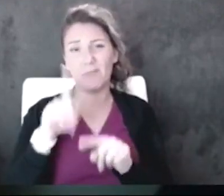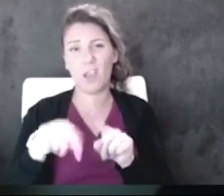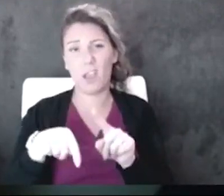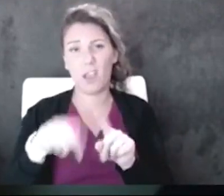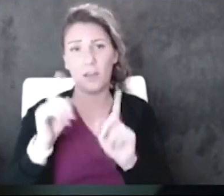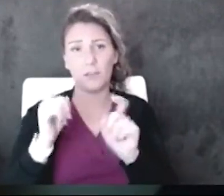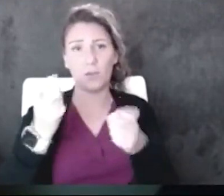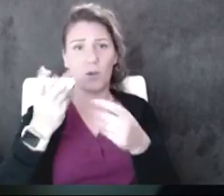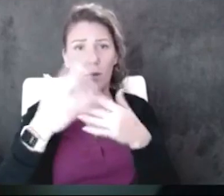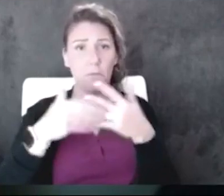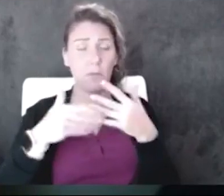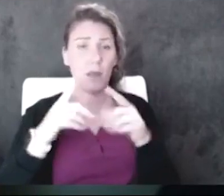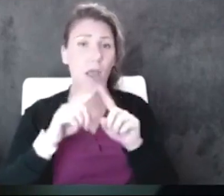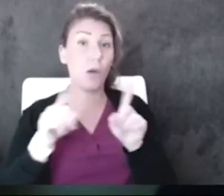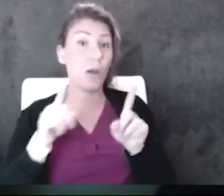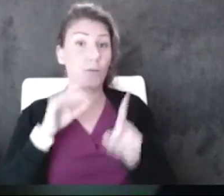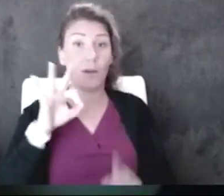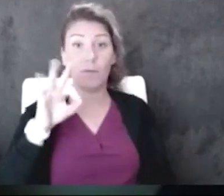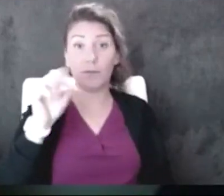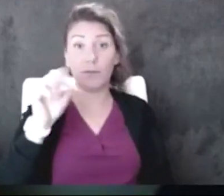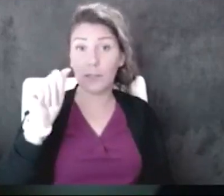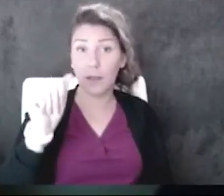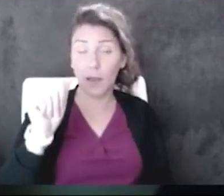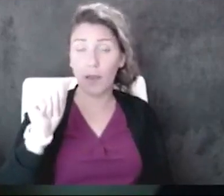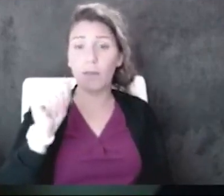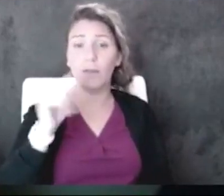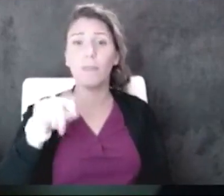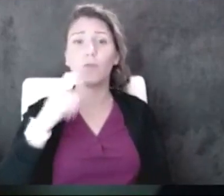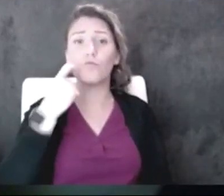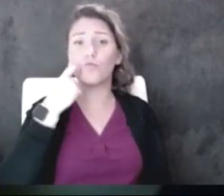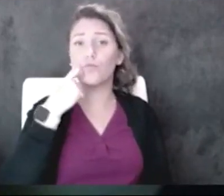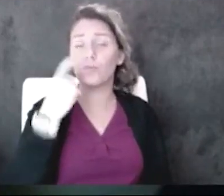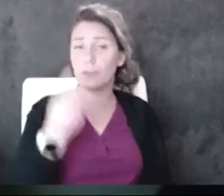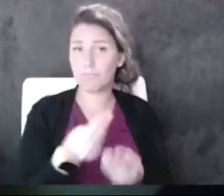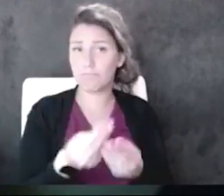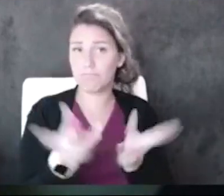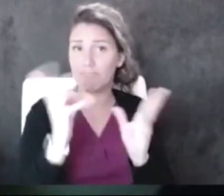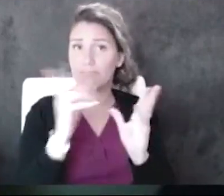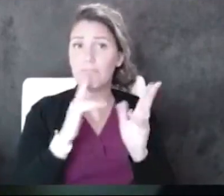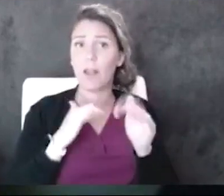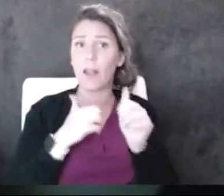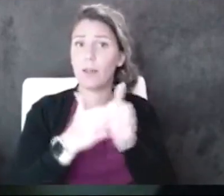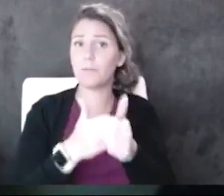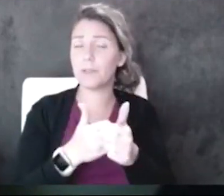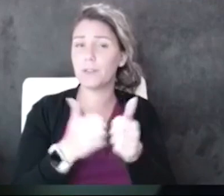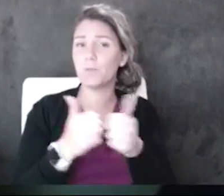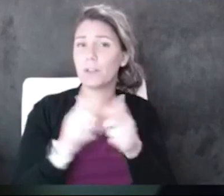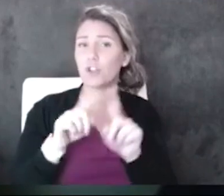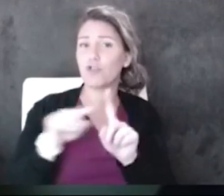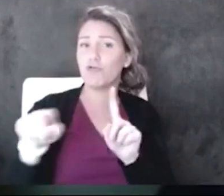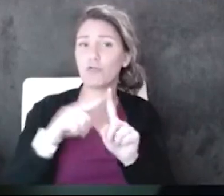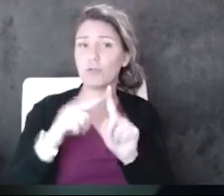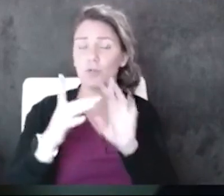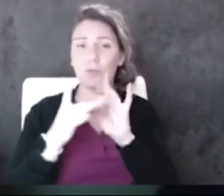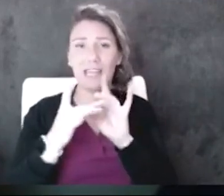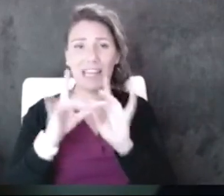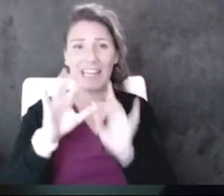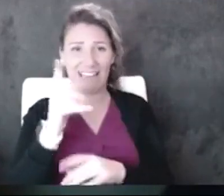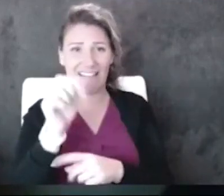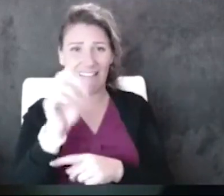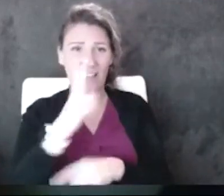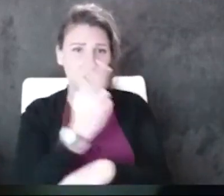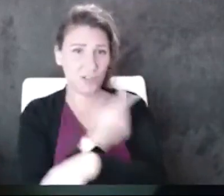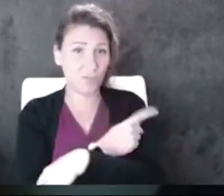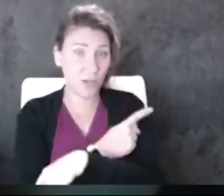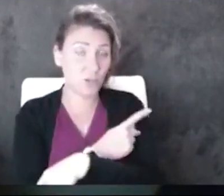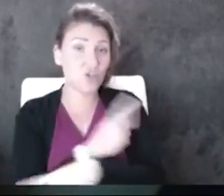the FDA did release some recent updates surrounding deferrals that have to do with cancer patients. So